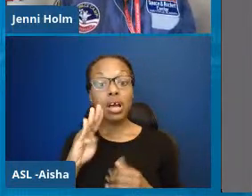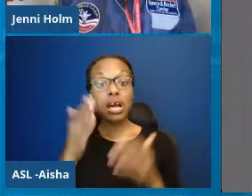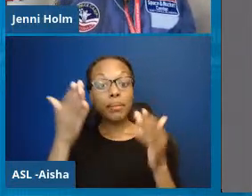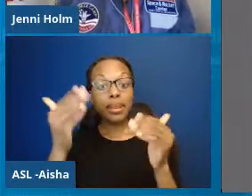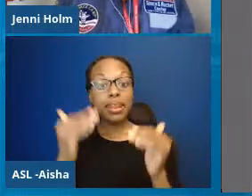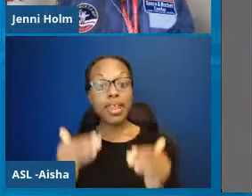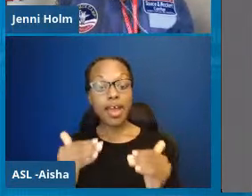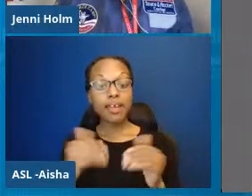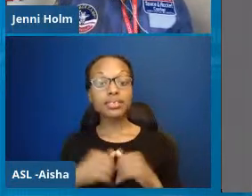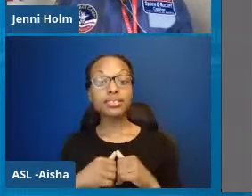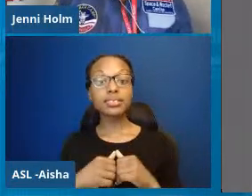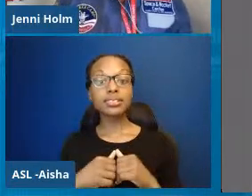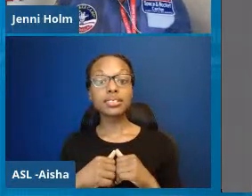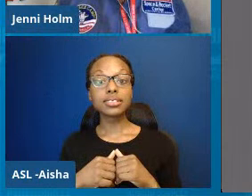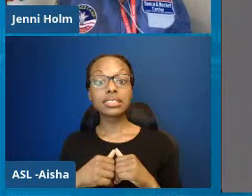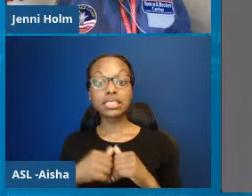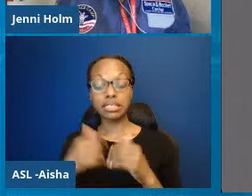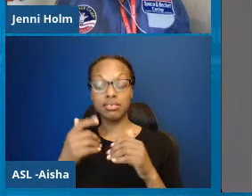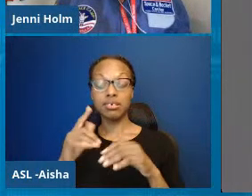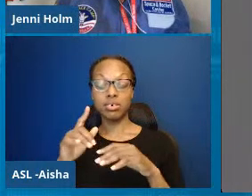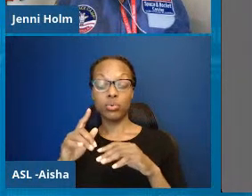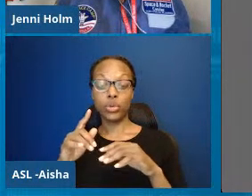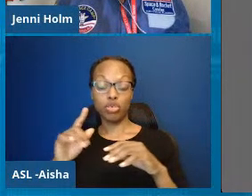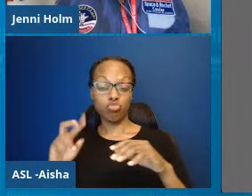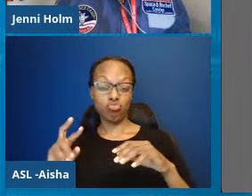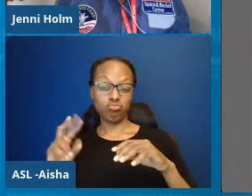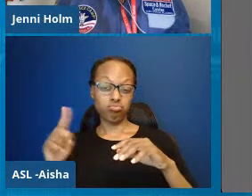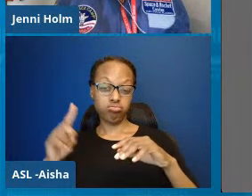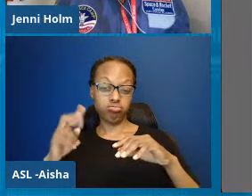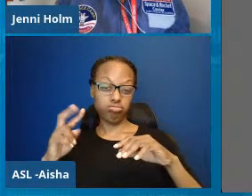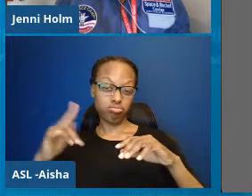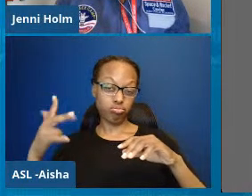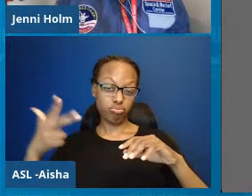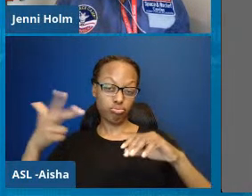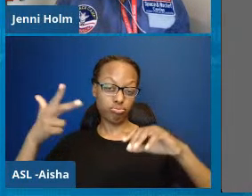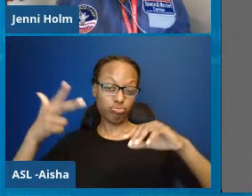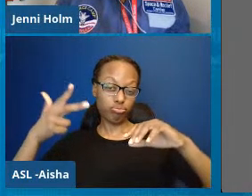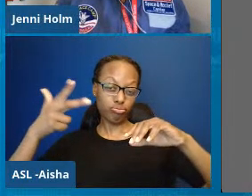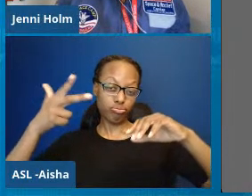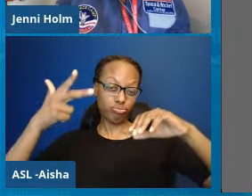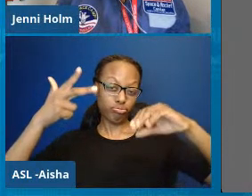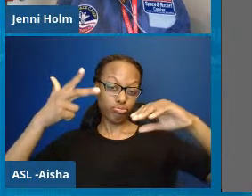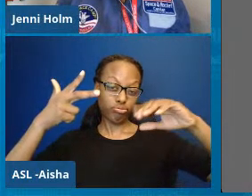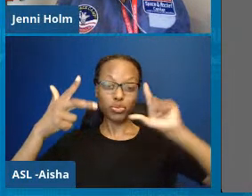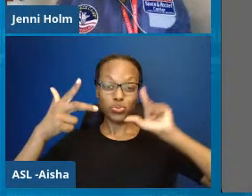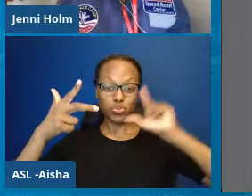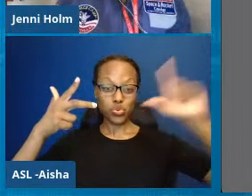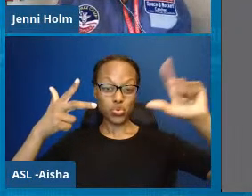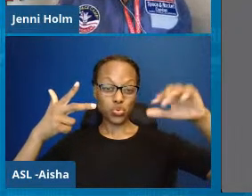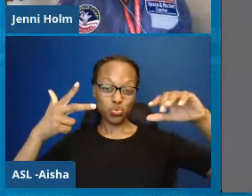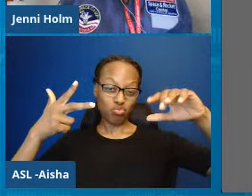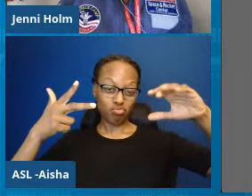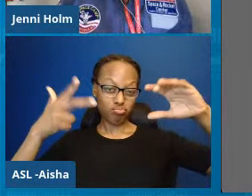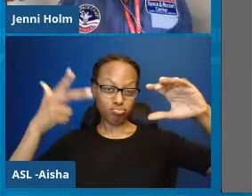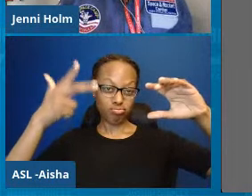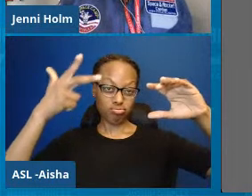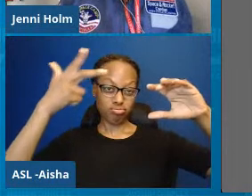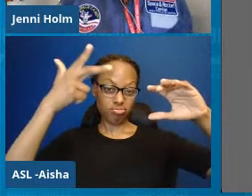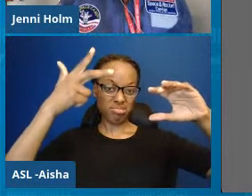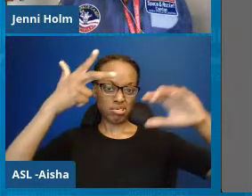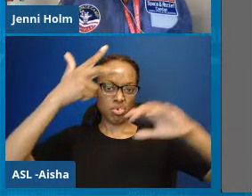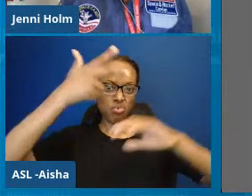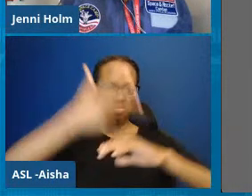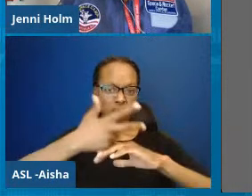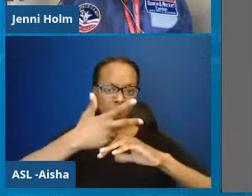ourselves down onto the moon. Okay. So I want to talk to you a little bit about what did Neil Armstrong say